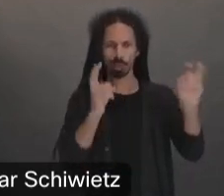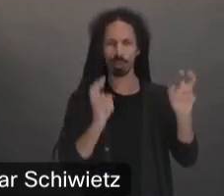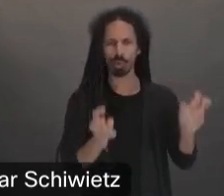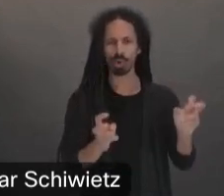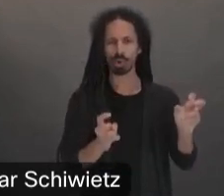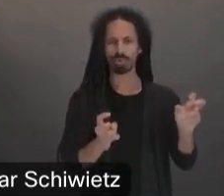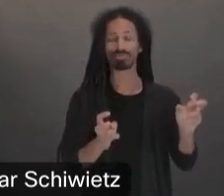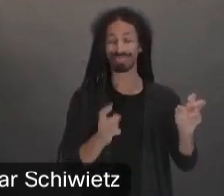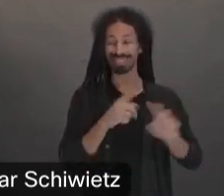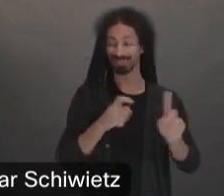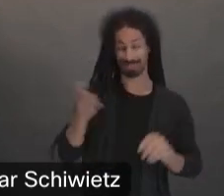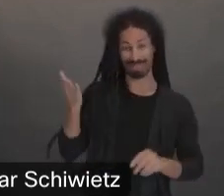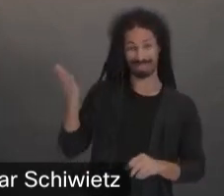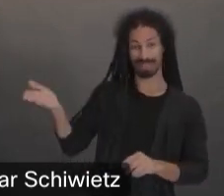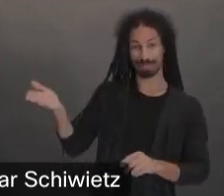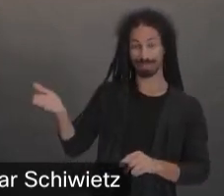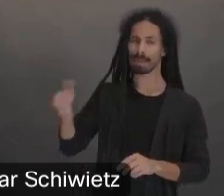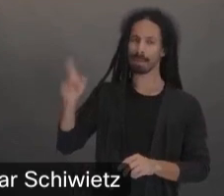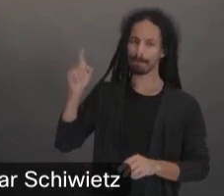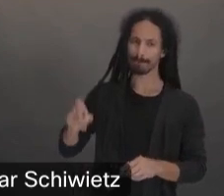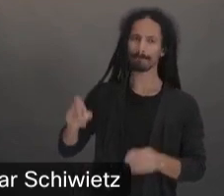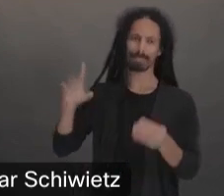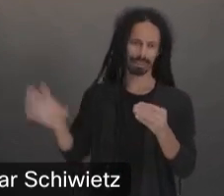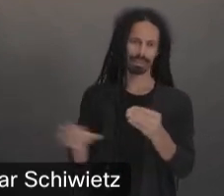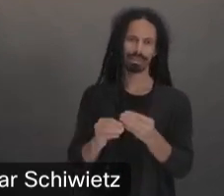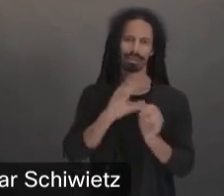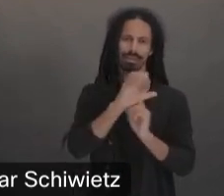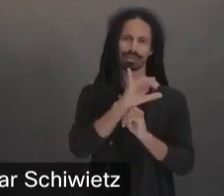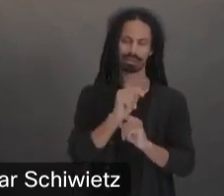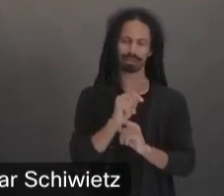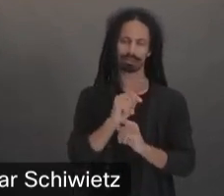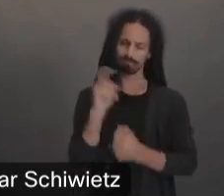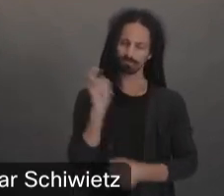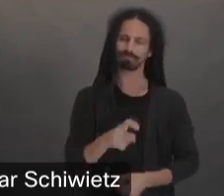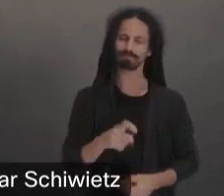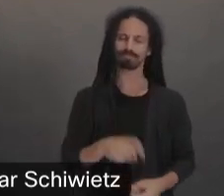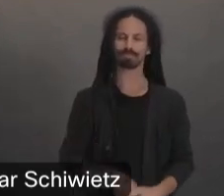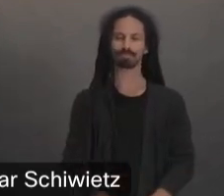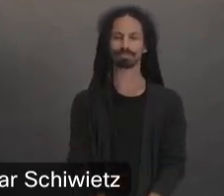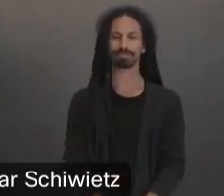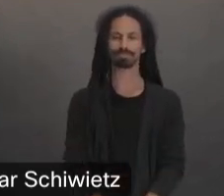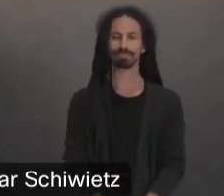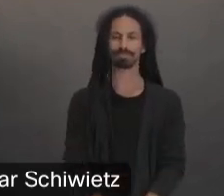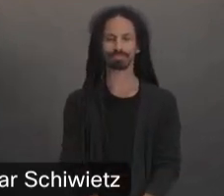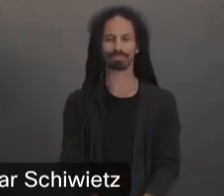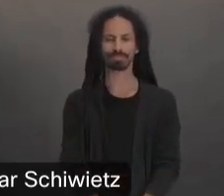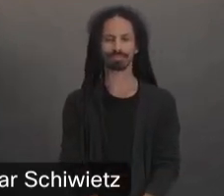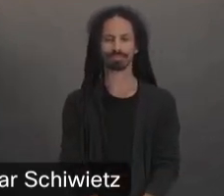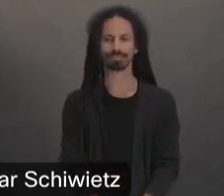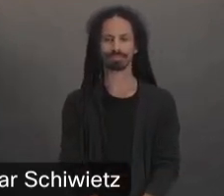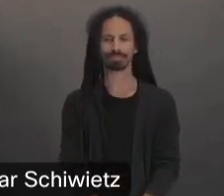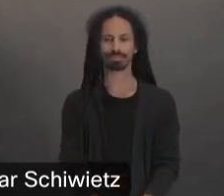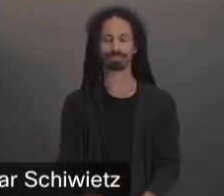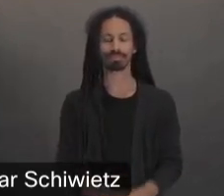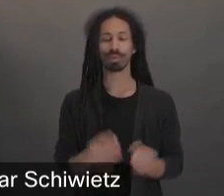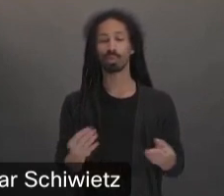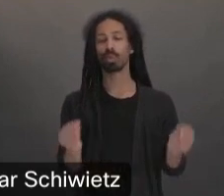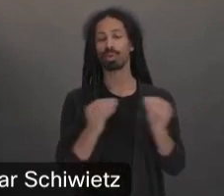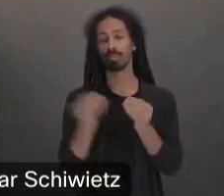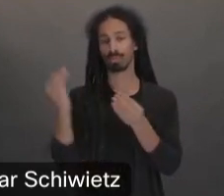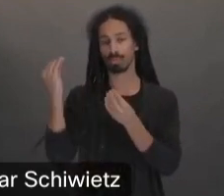ideas, quoting, then you need to cite. So for more information on